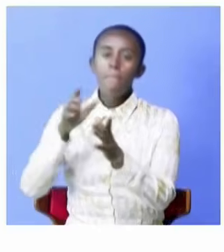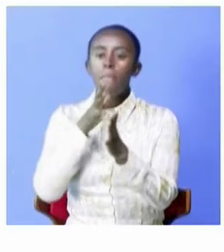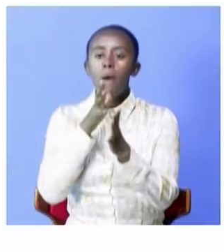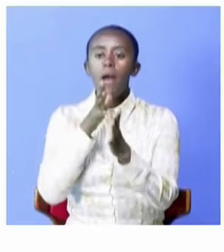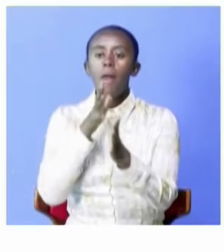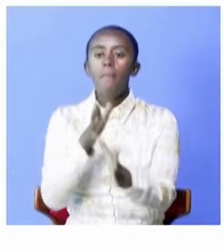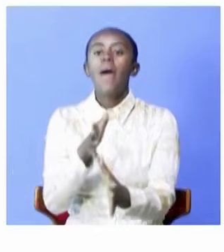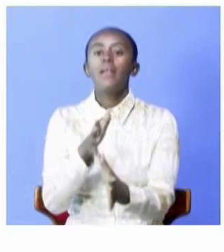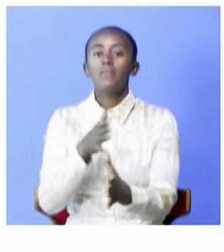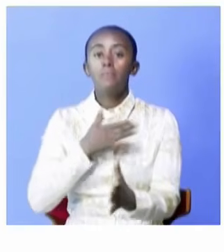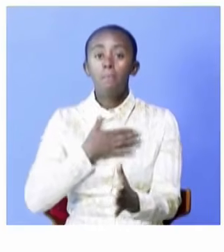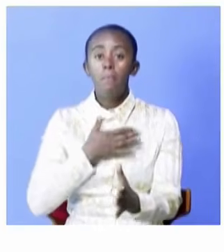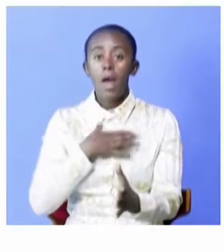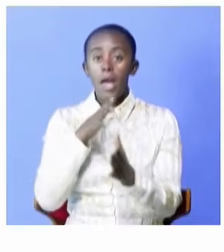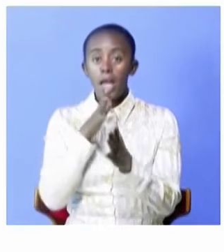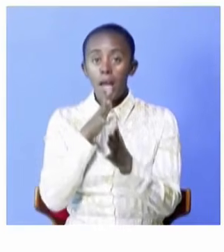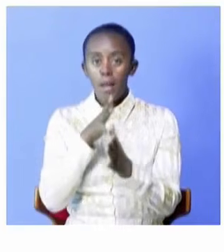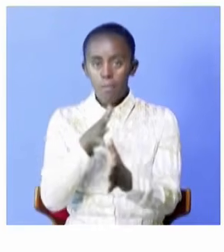grandparents'